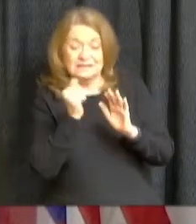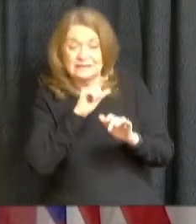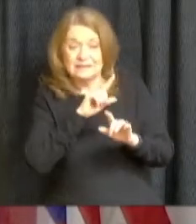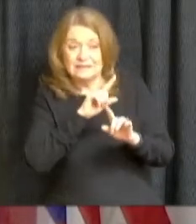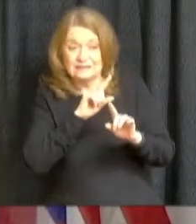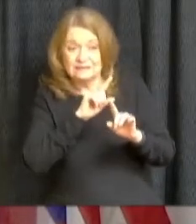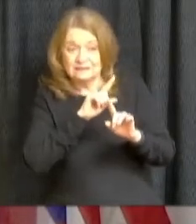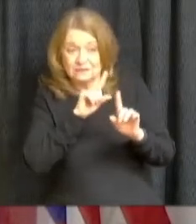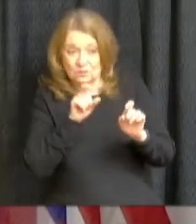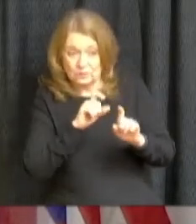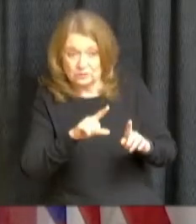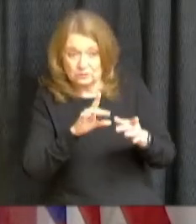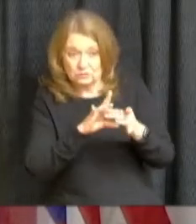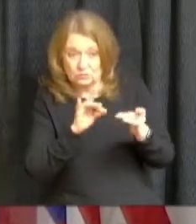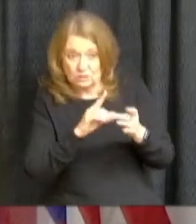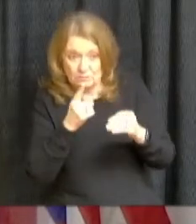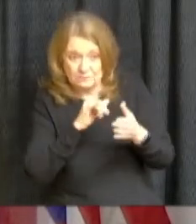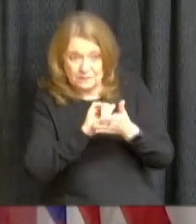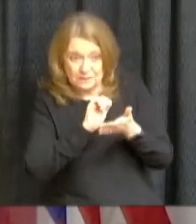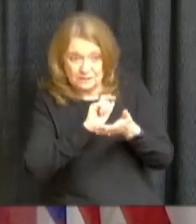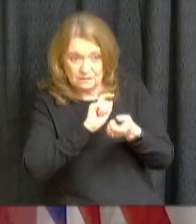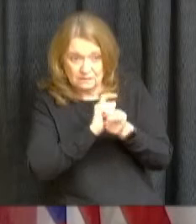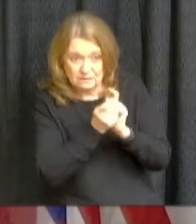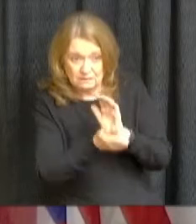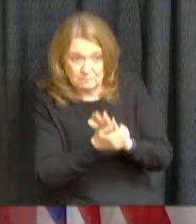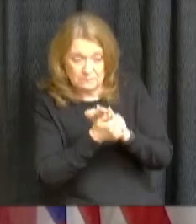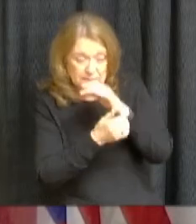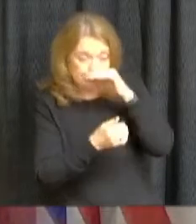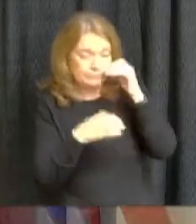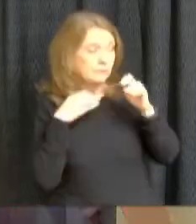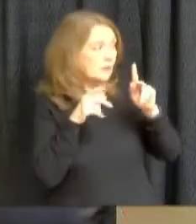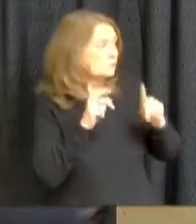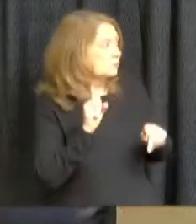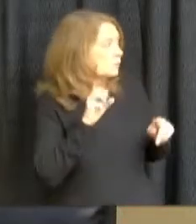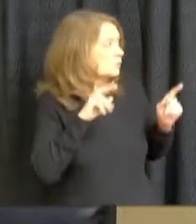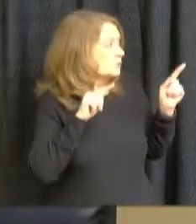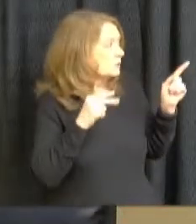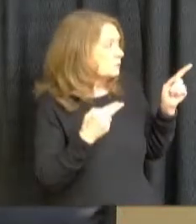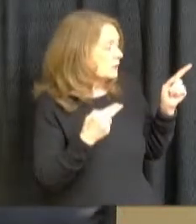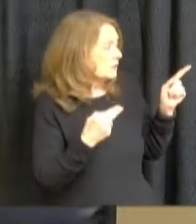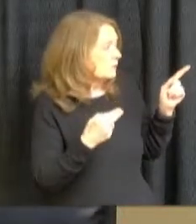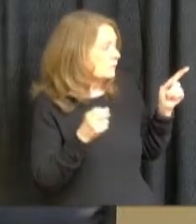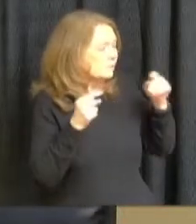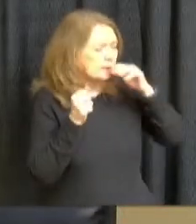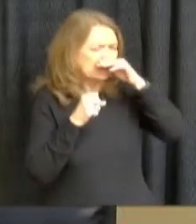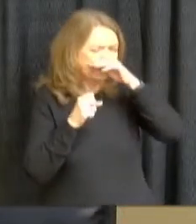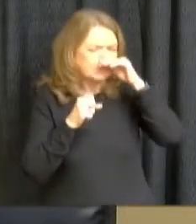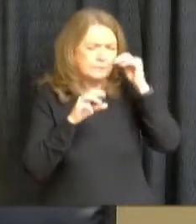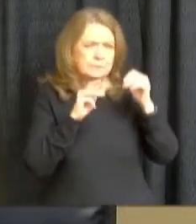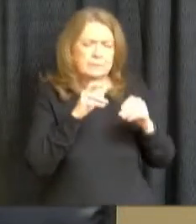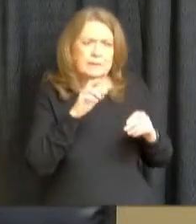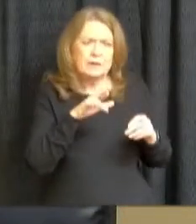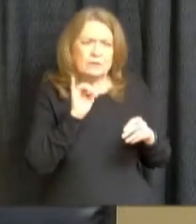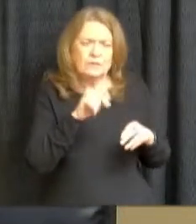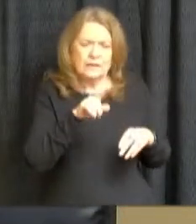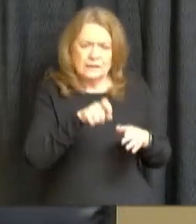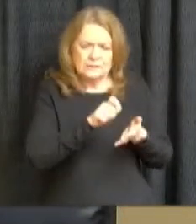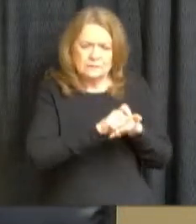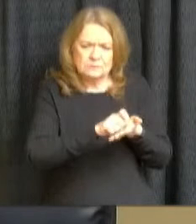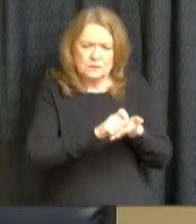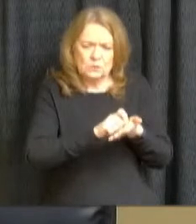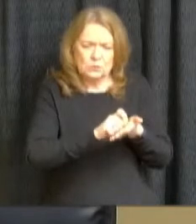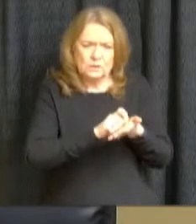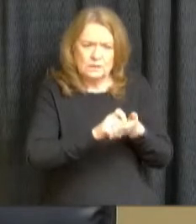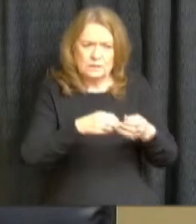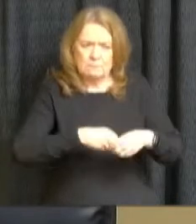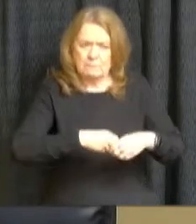question regarding the amendment? Councilperson Smith, you're recognized on the amendment. Yeah, Mayor, that has to be written and